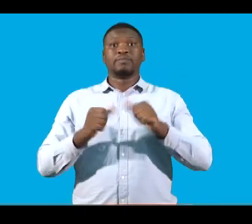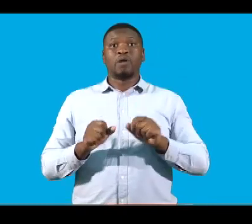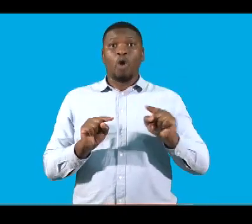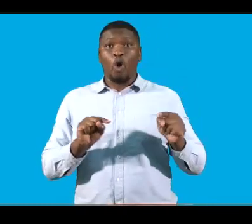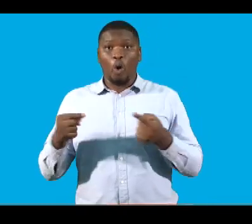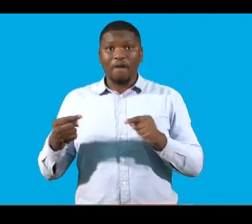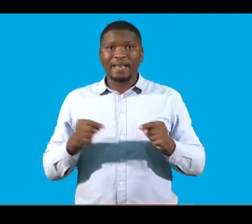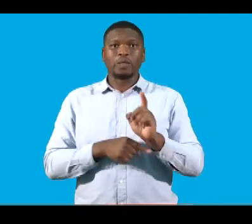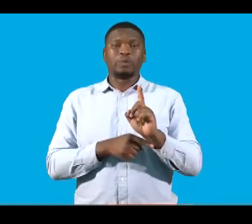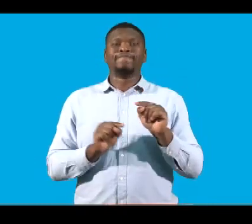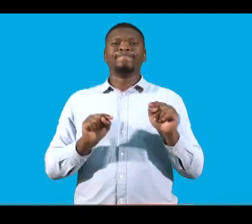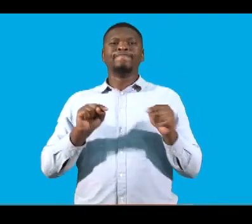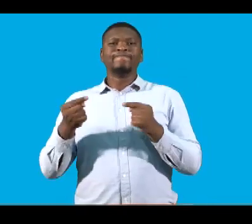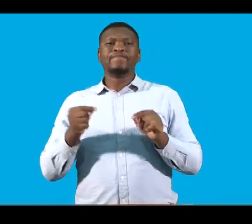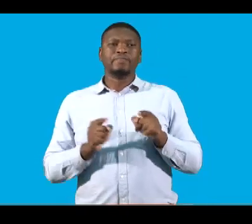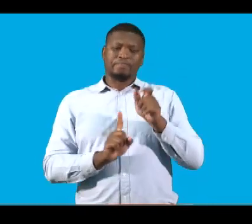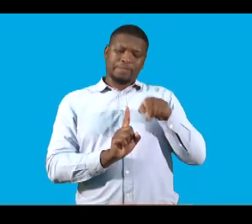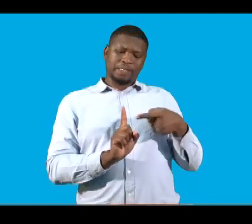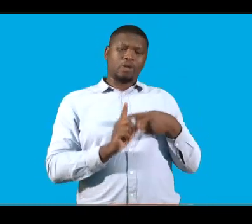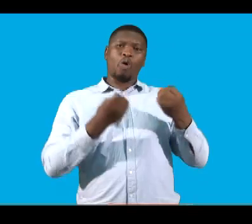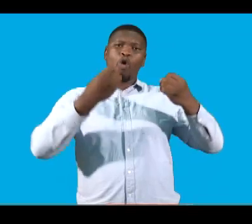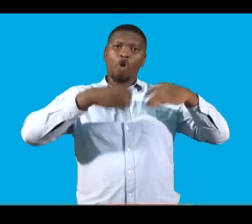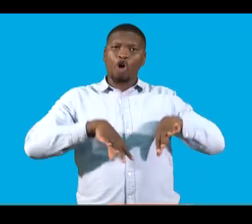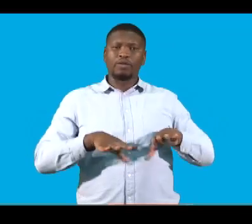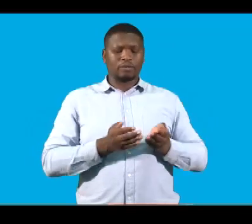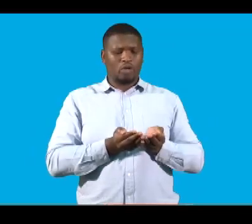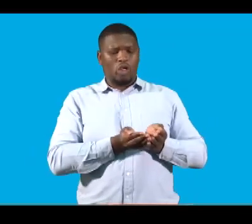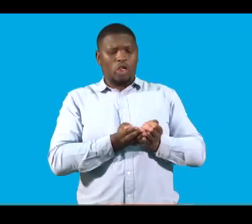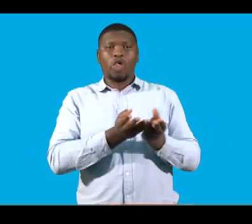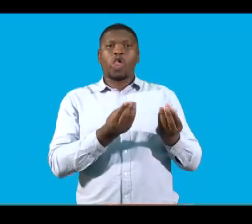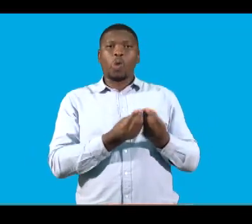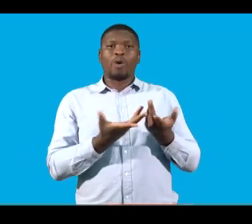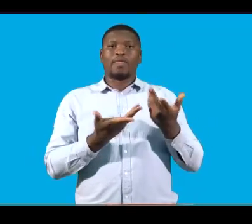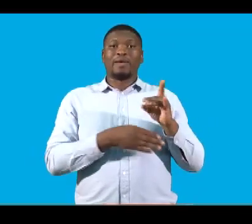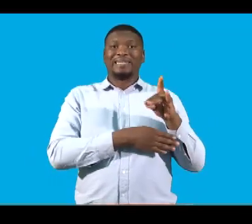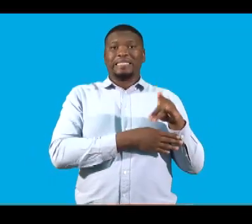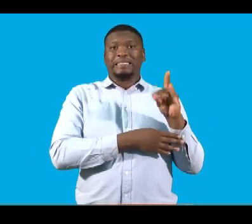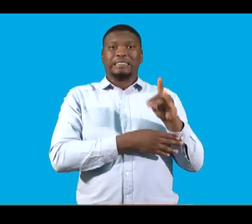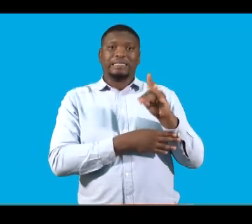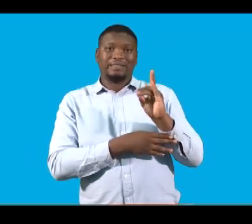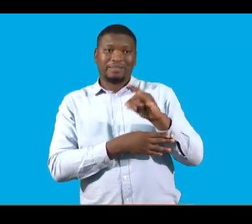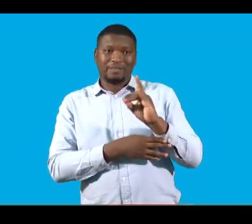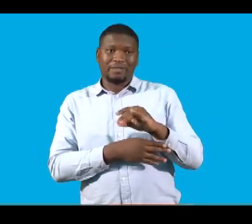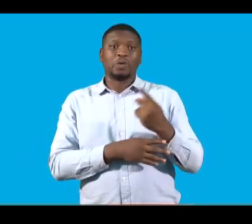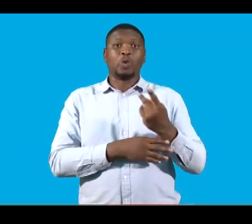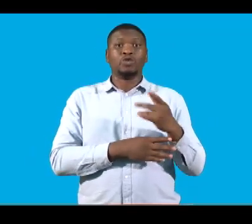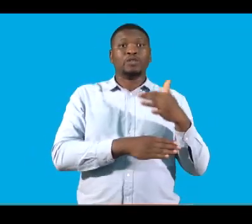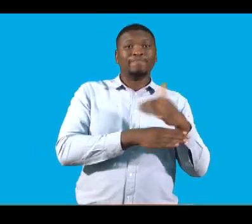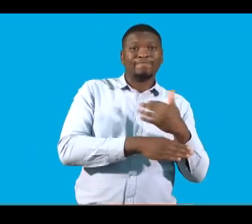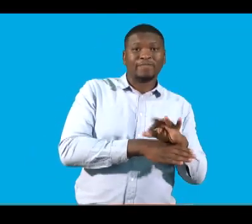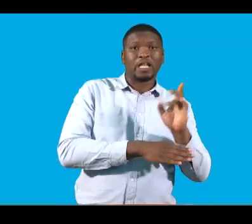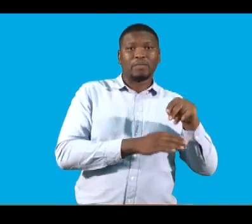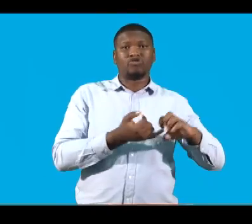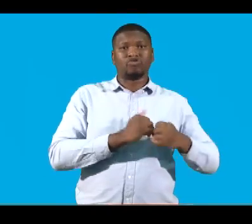Conflict. The central struggle is Pi being lost at sea on a lifeboat with animals and the internal and external